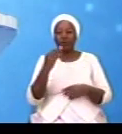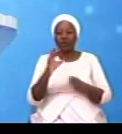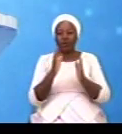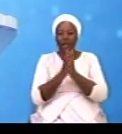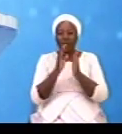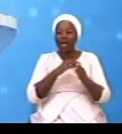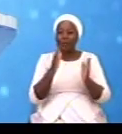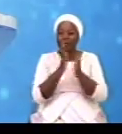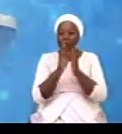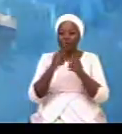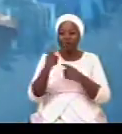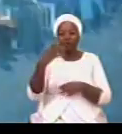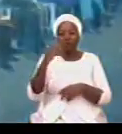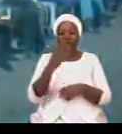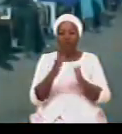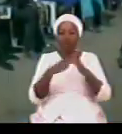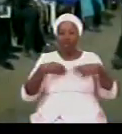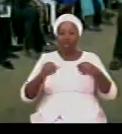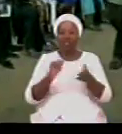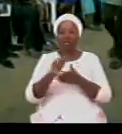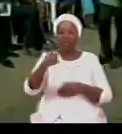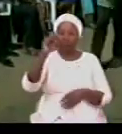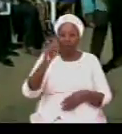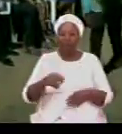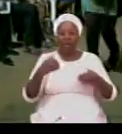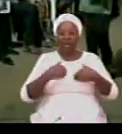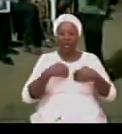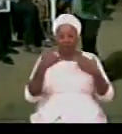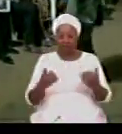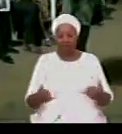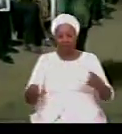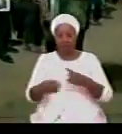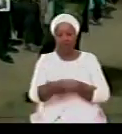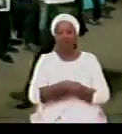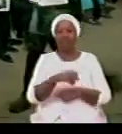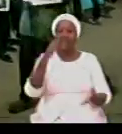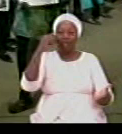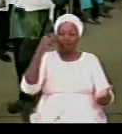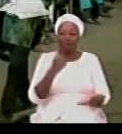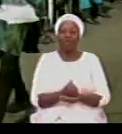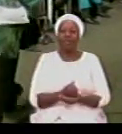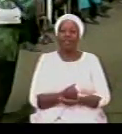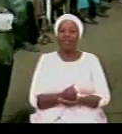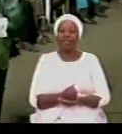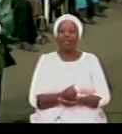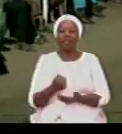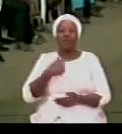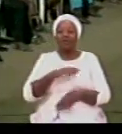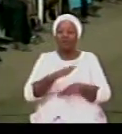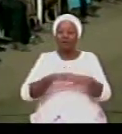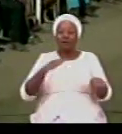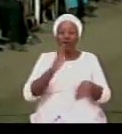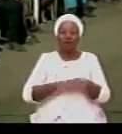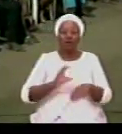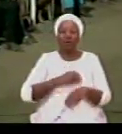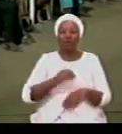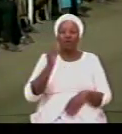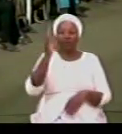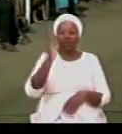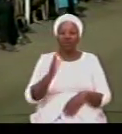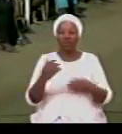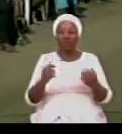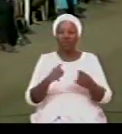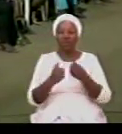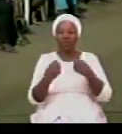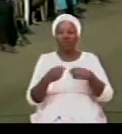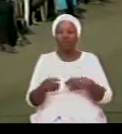today. Amen. We call on our moderating overseer to see us, to help us in this session. Thank